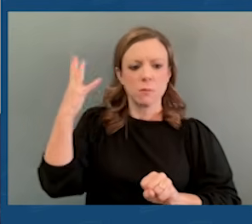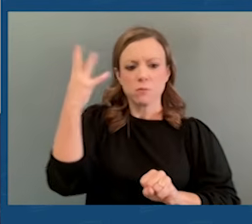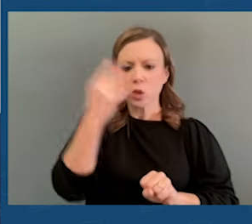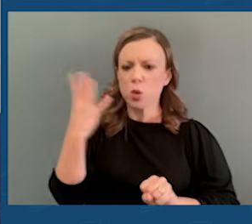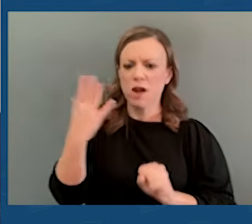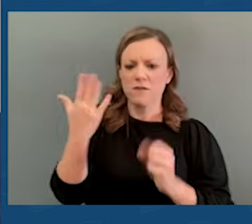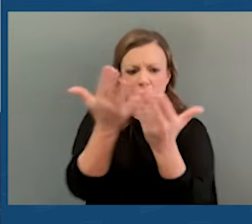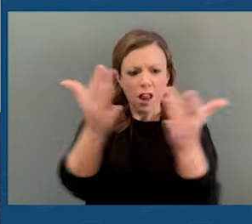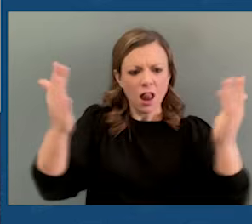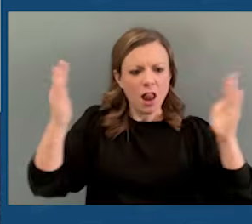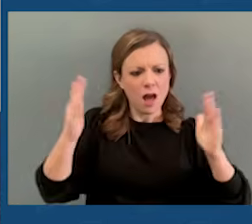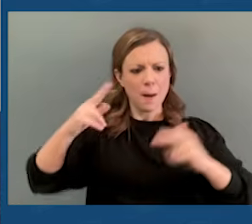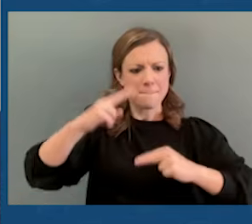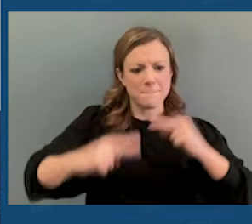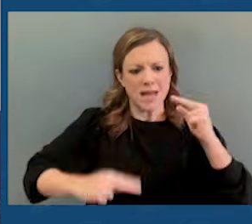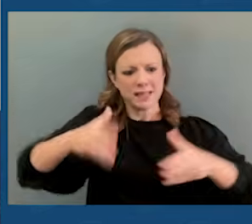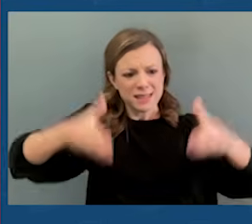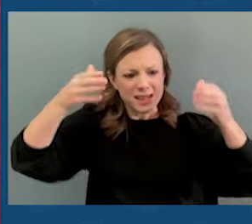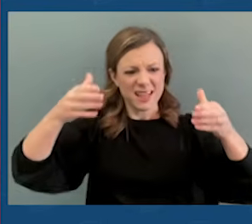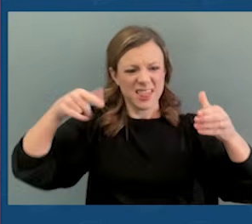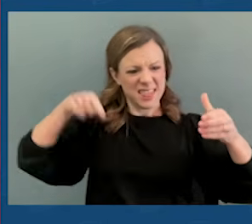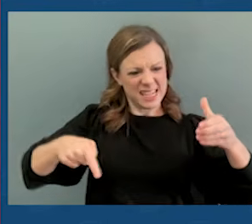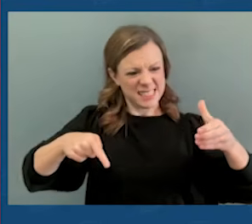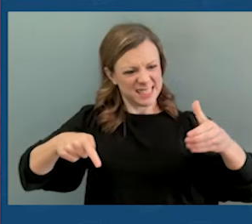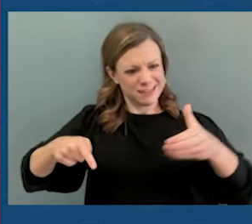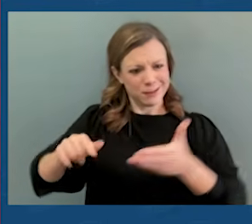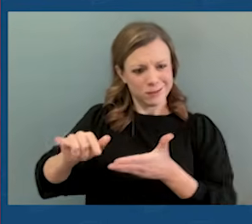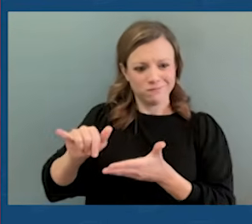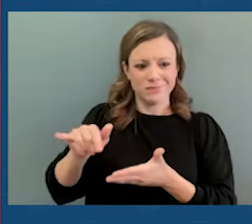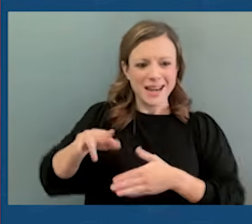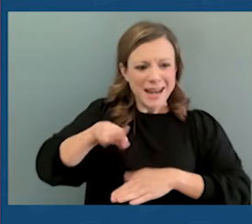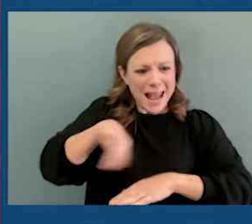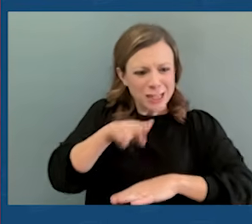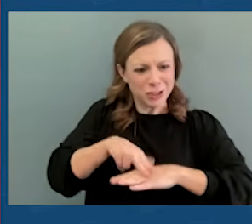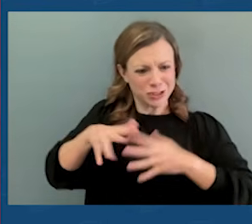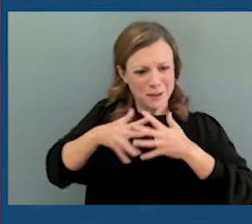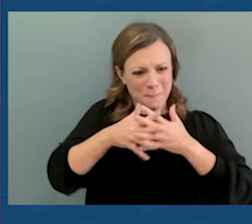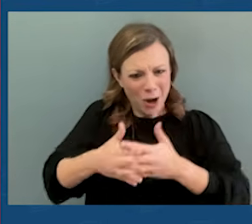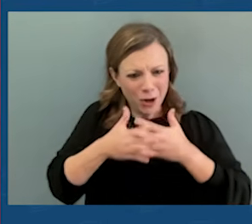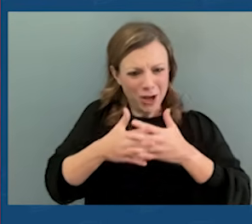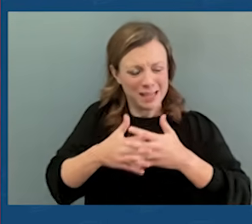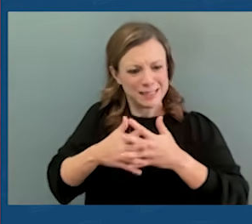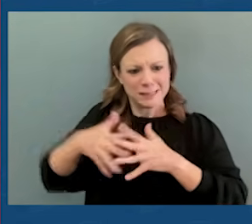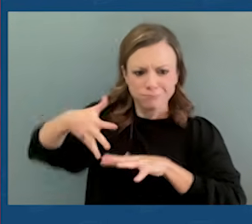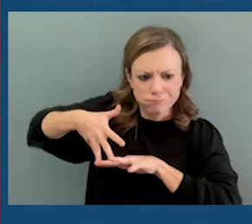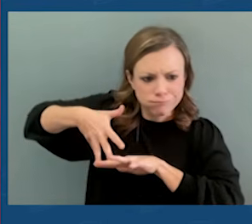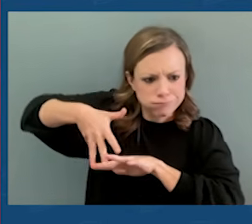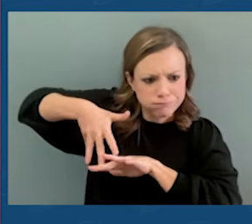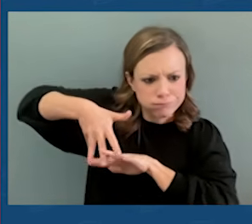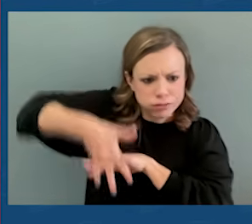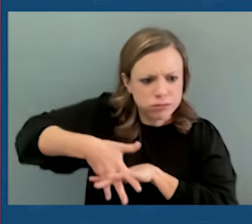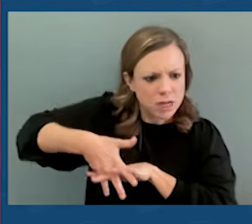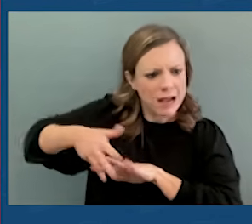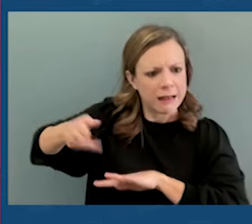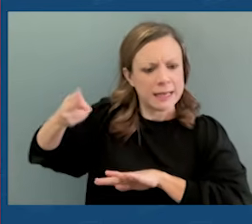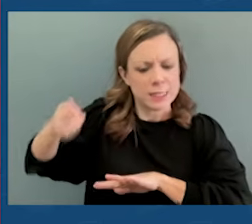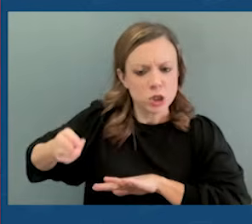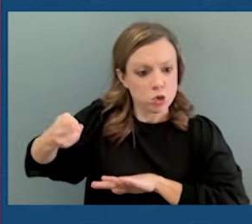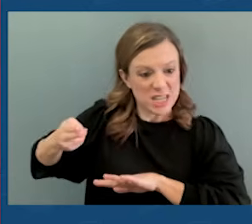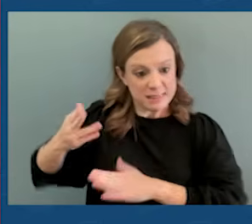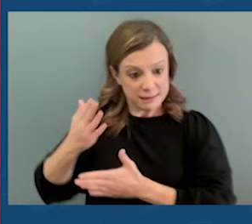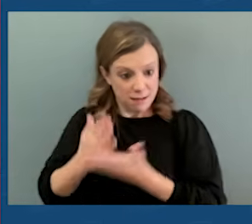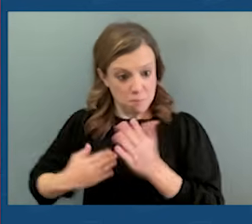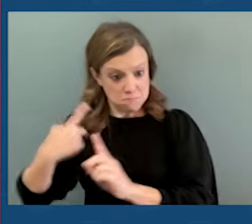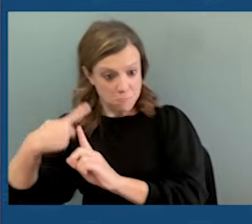in incredible history, some of it positive and some not. And I want to thank Dr. Williams also, who's going to give